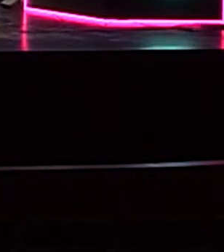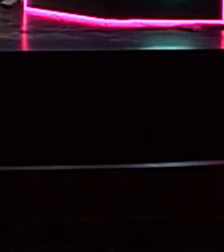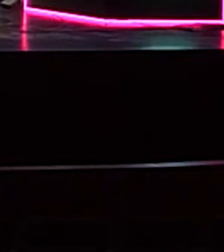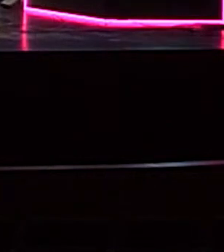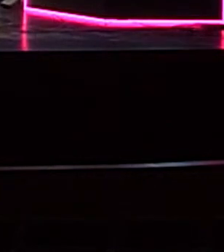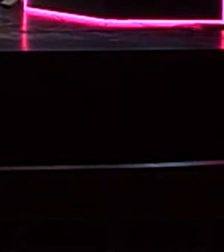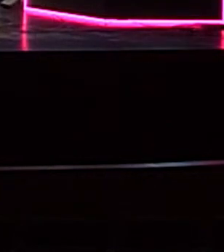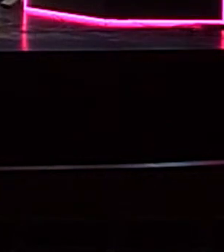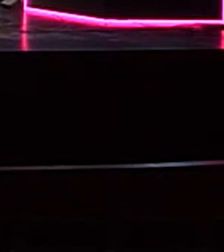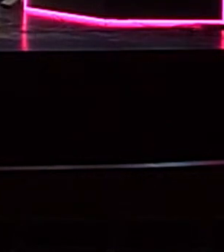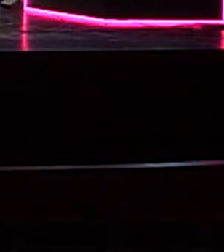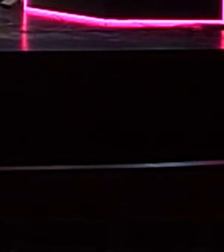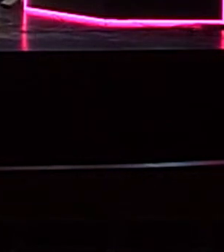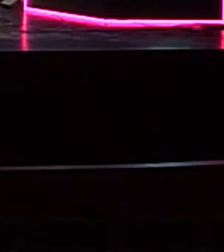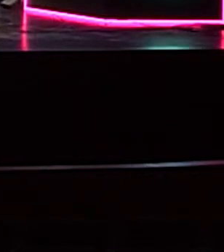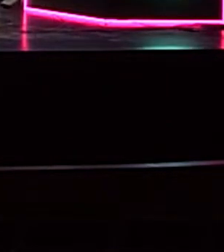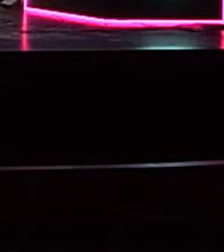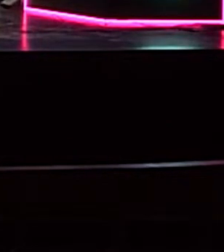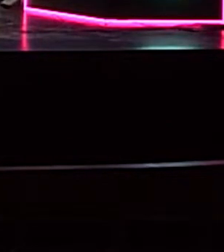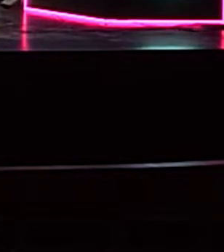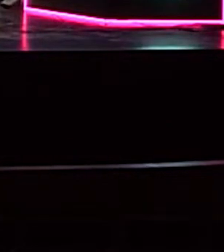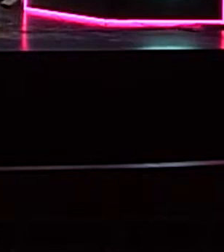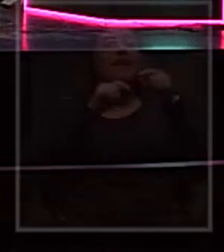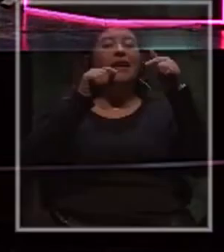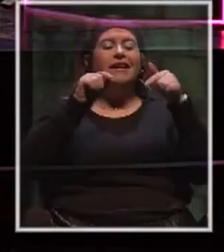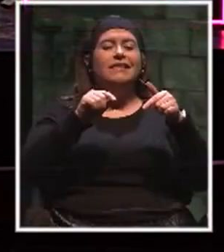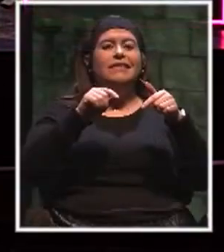Hola. So background about me.